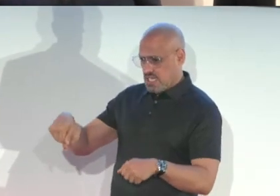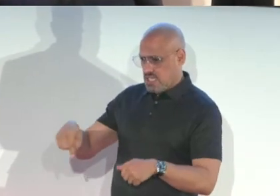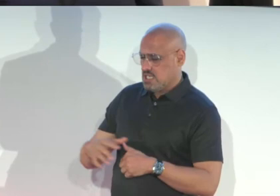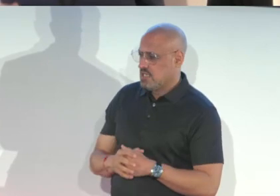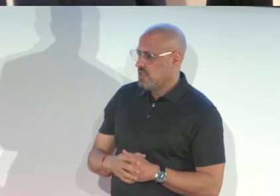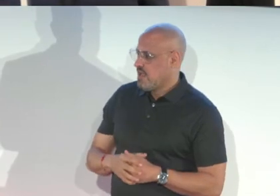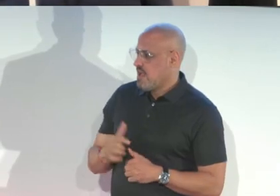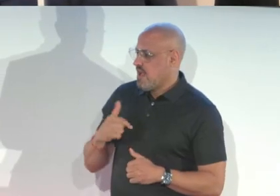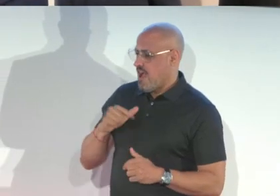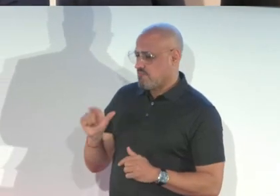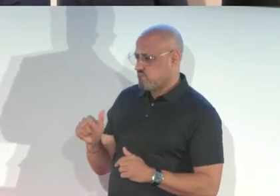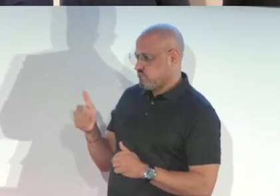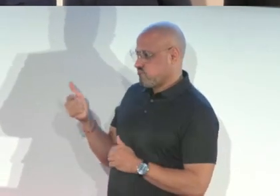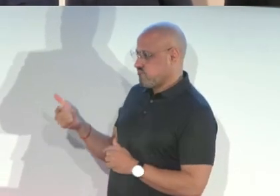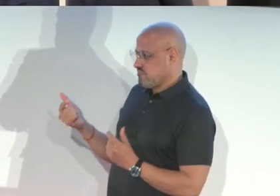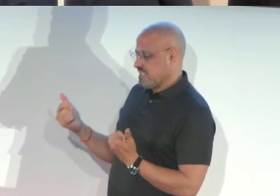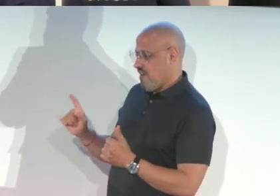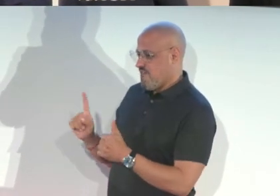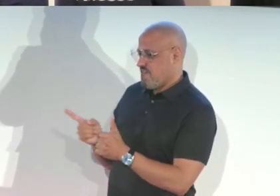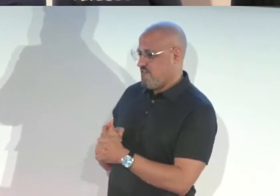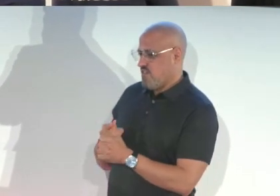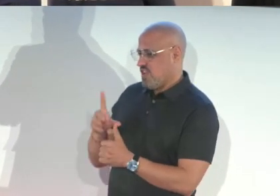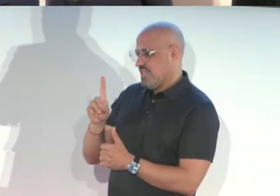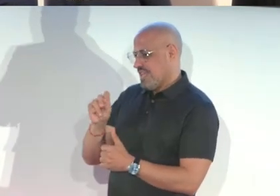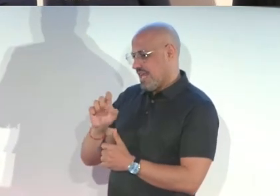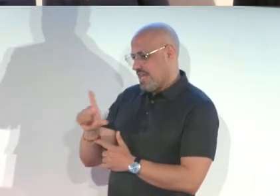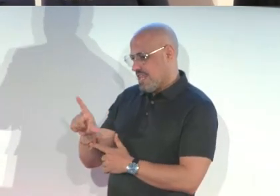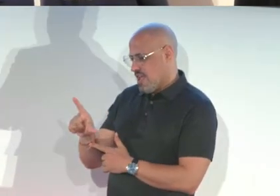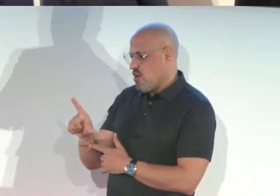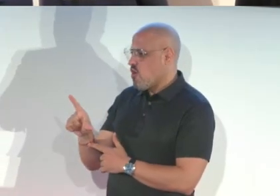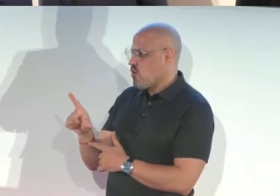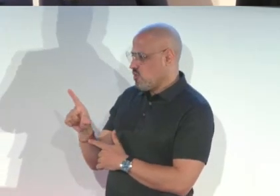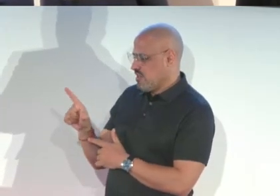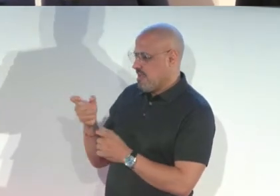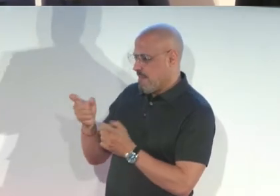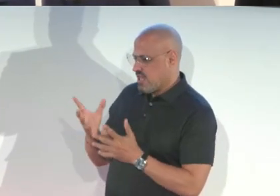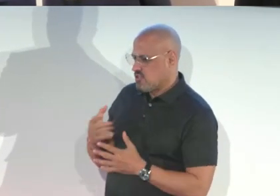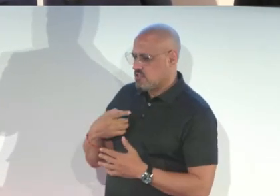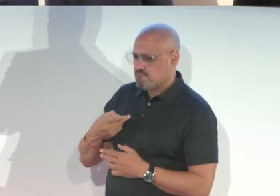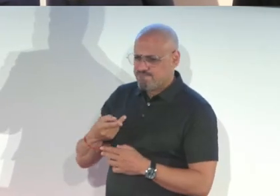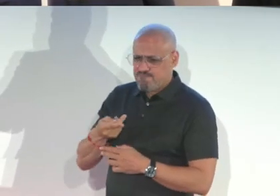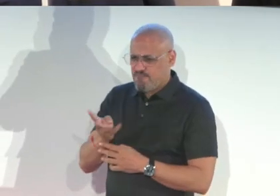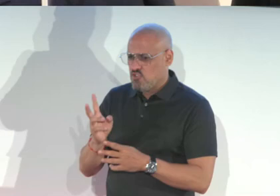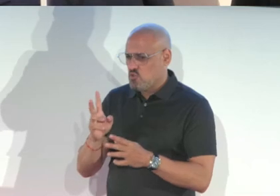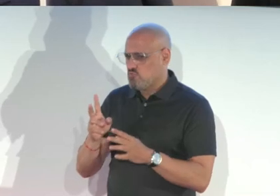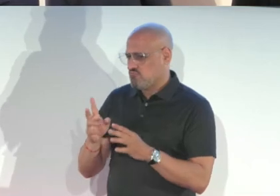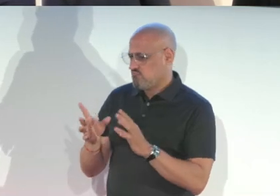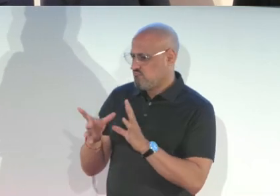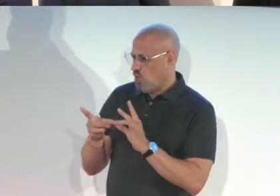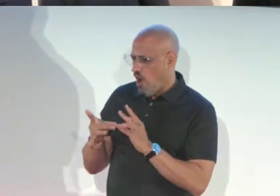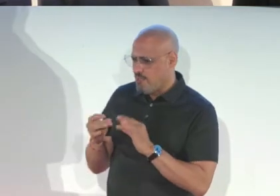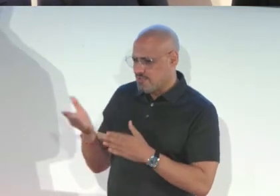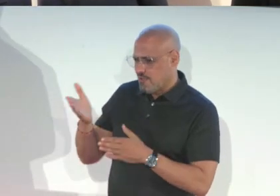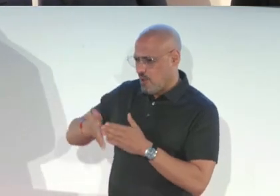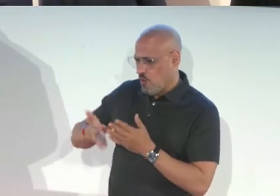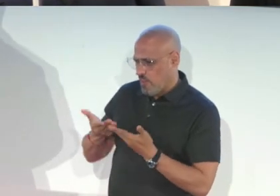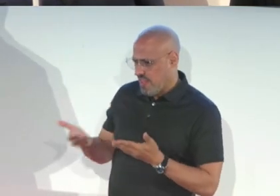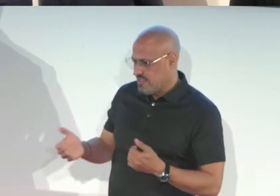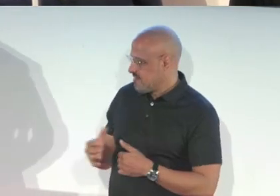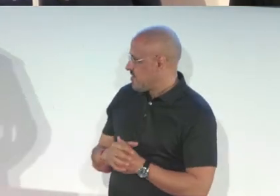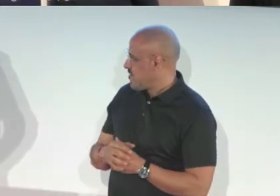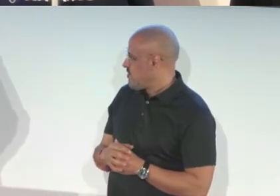start off by thanking all of you here who attended, made this a possibility. I'm going to pass it off to